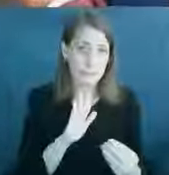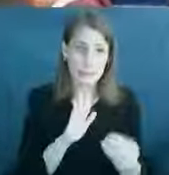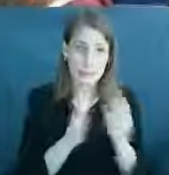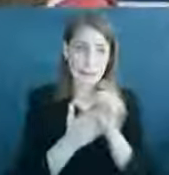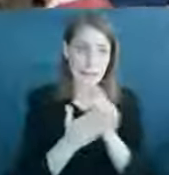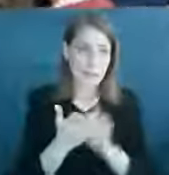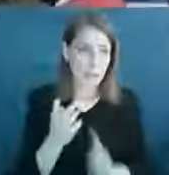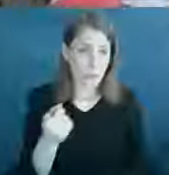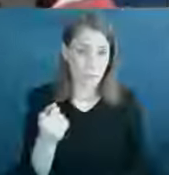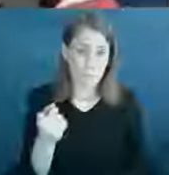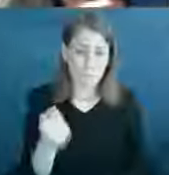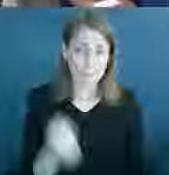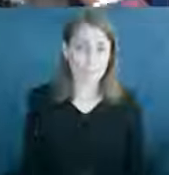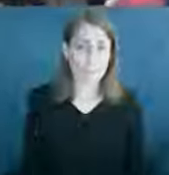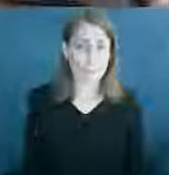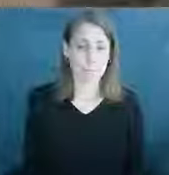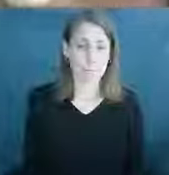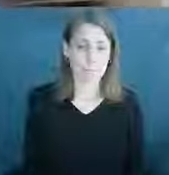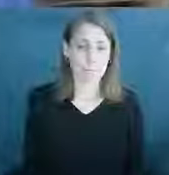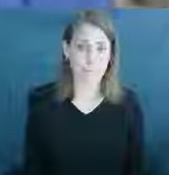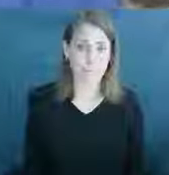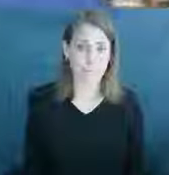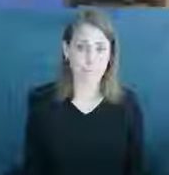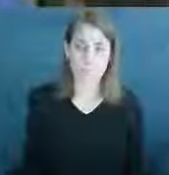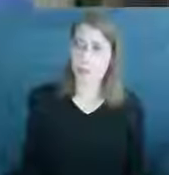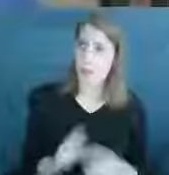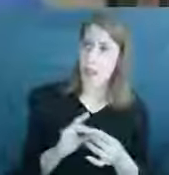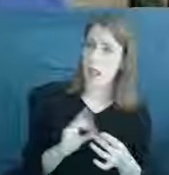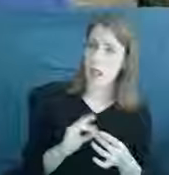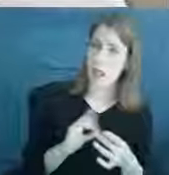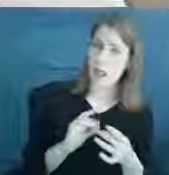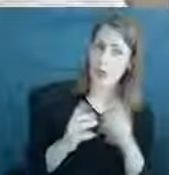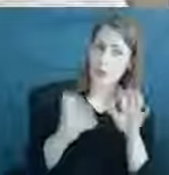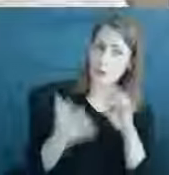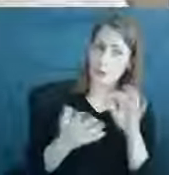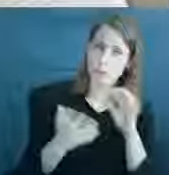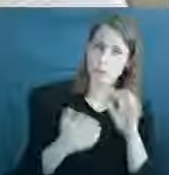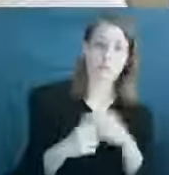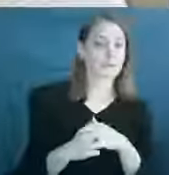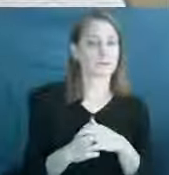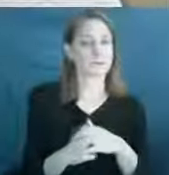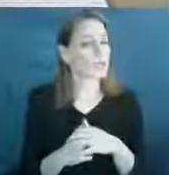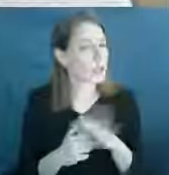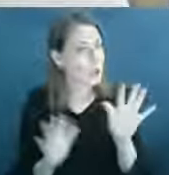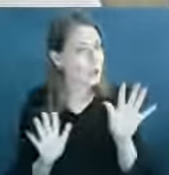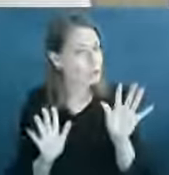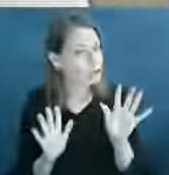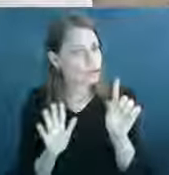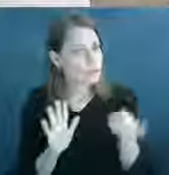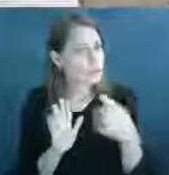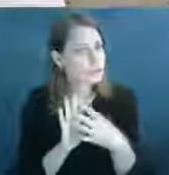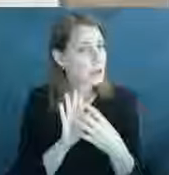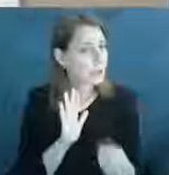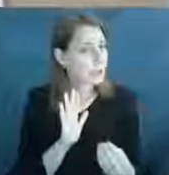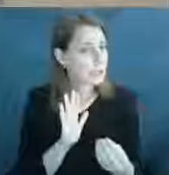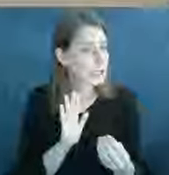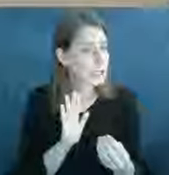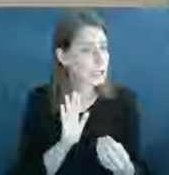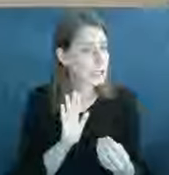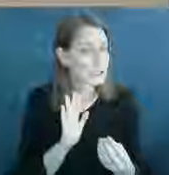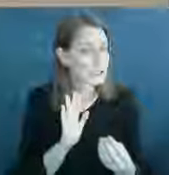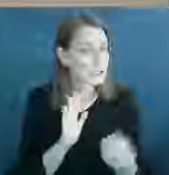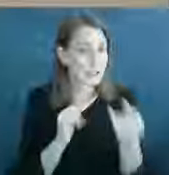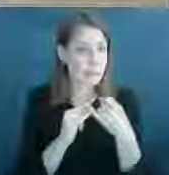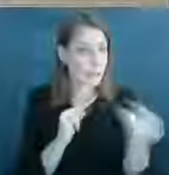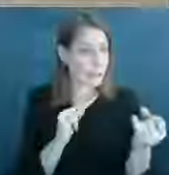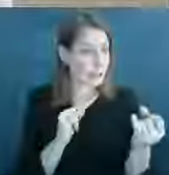Okay. Right, all you have to do is copy the diagram onto the squares. No, but the squares